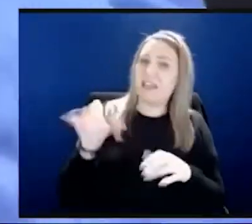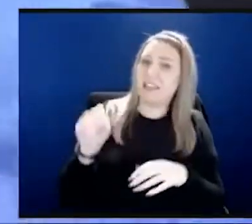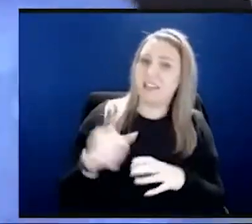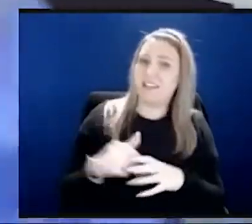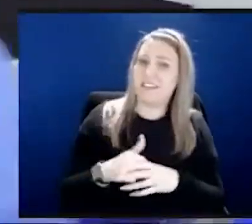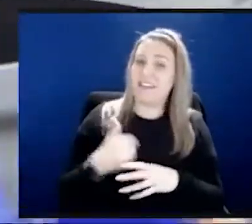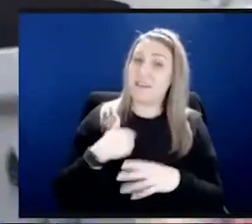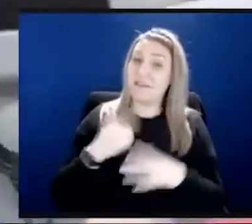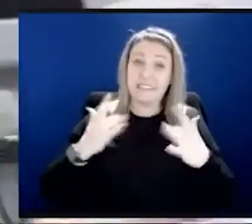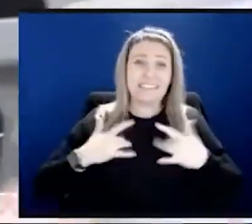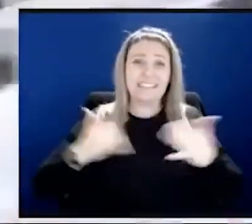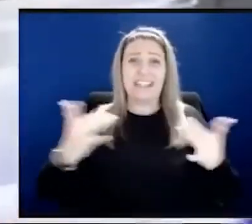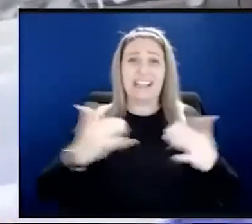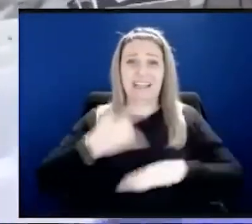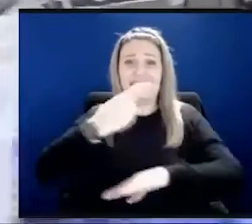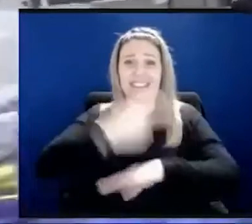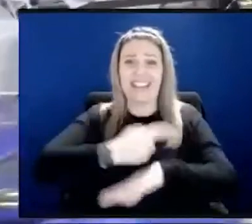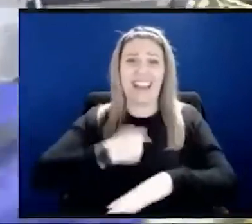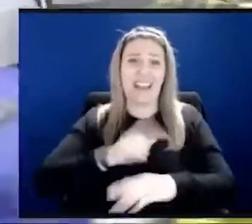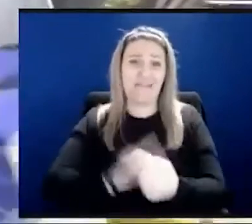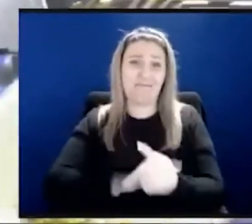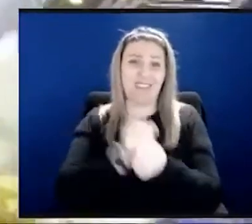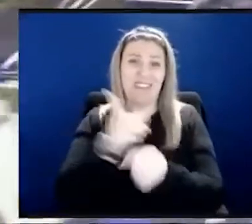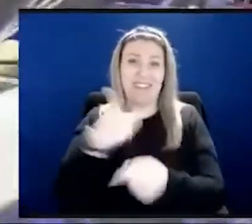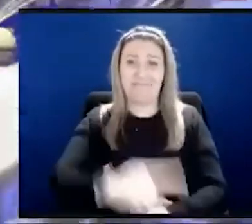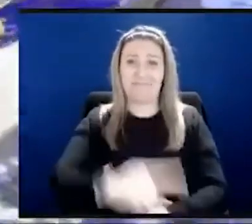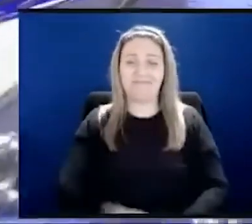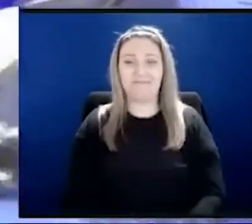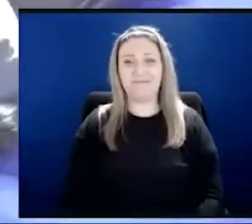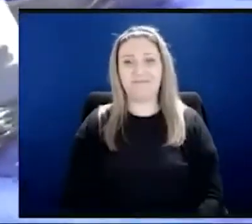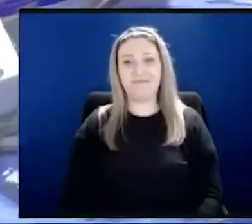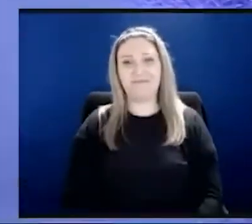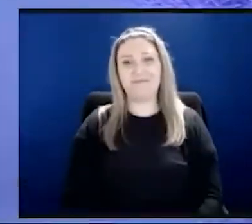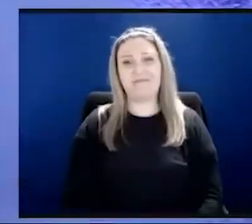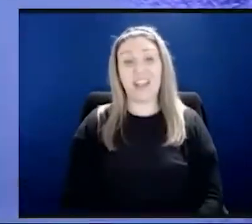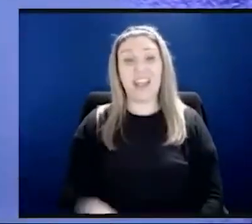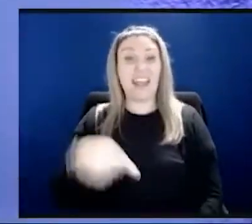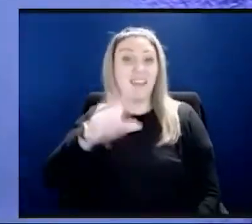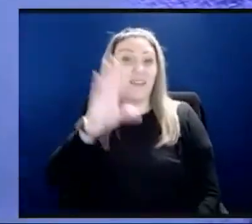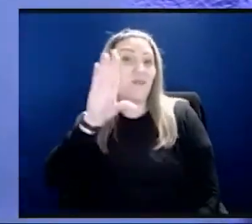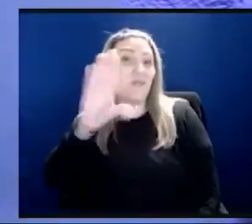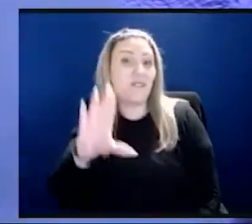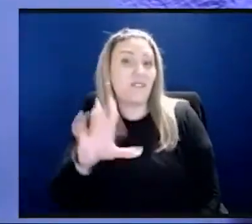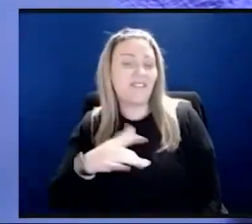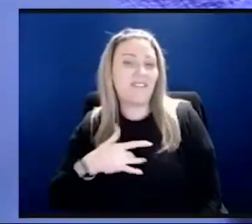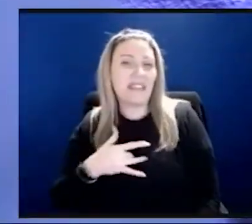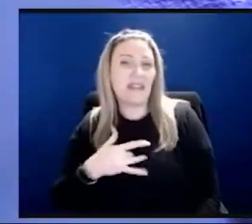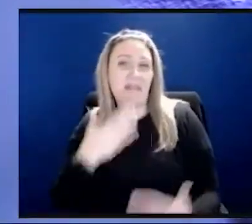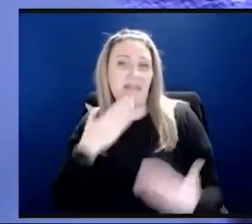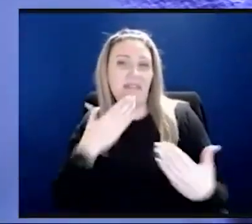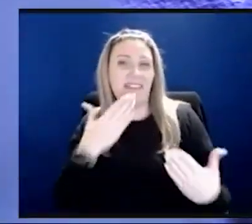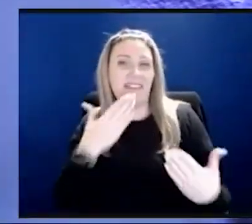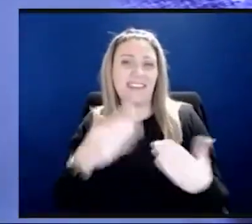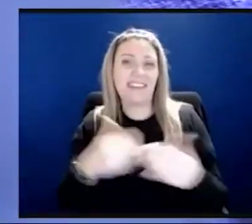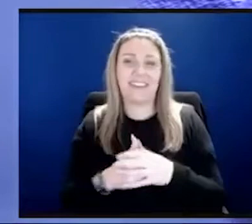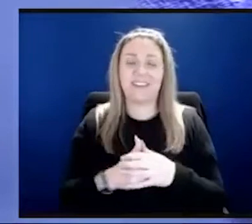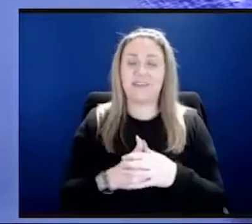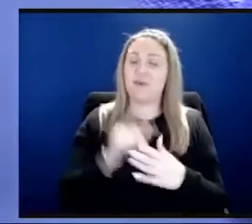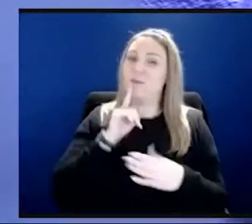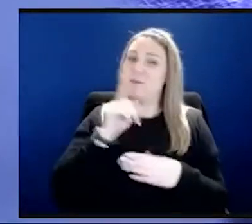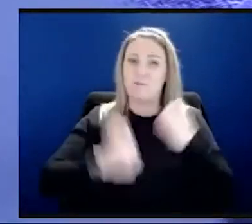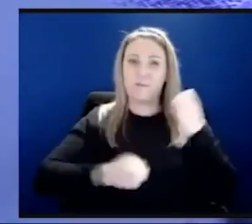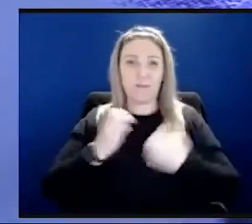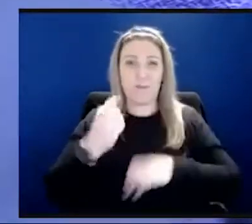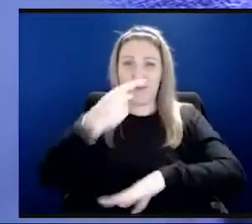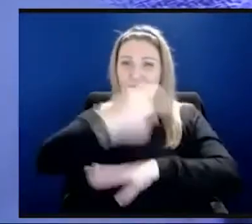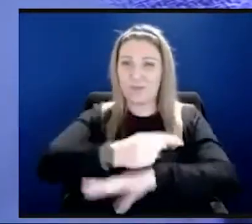excited for the day that I get to meet them. They're going to feel that gratitude, and that's going to be such an emotional day. I was